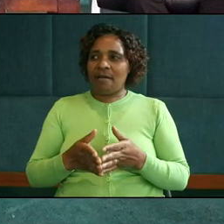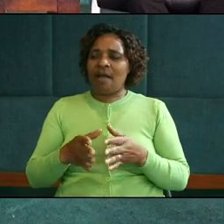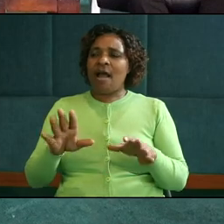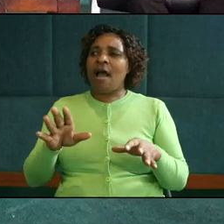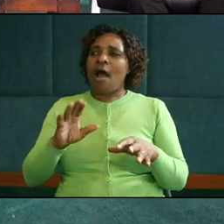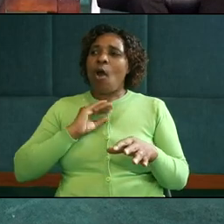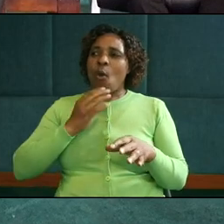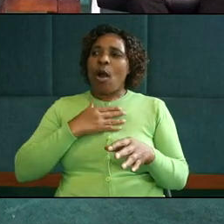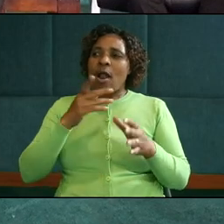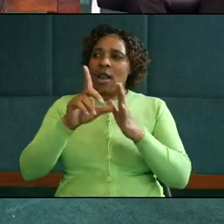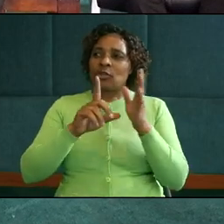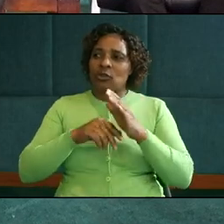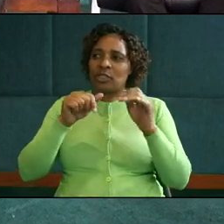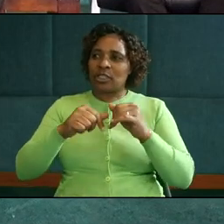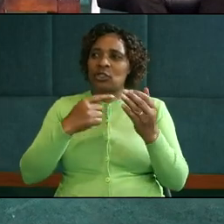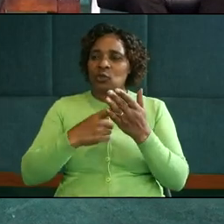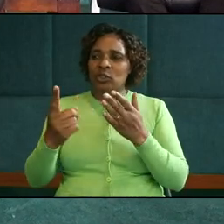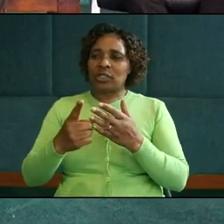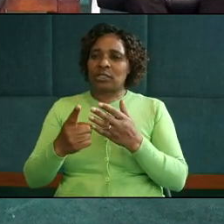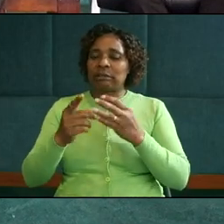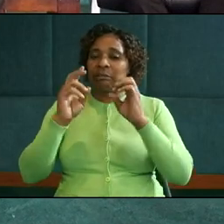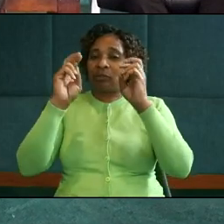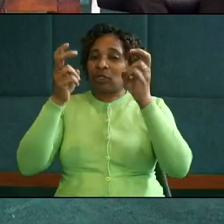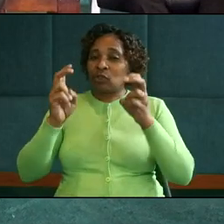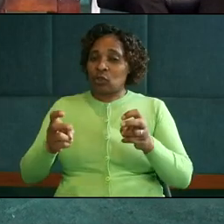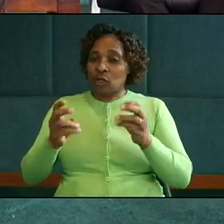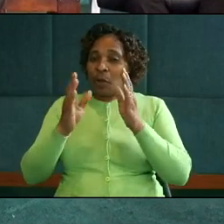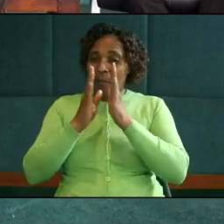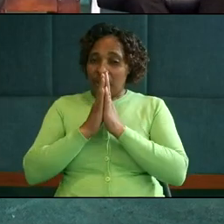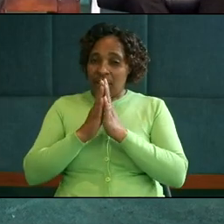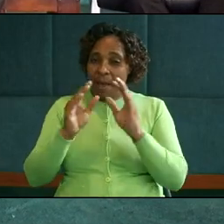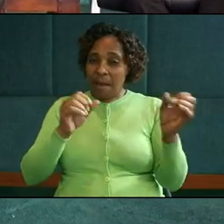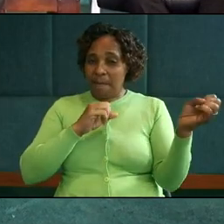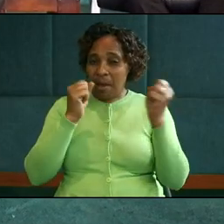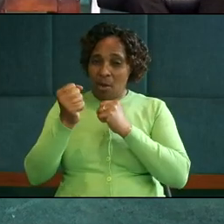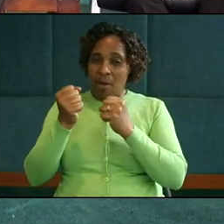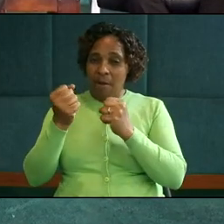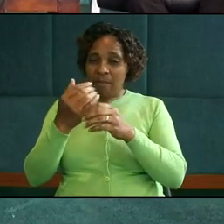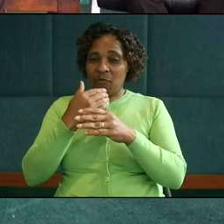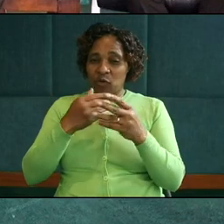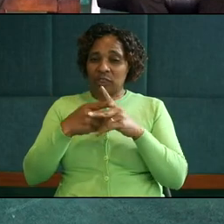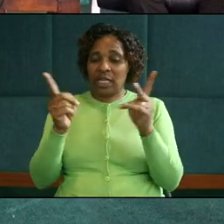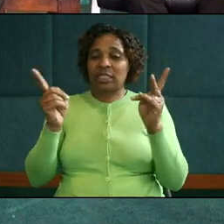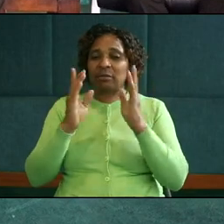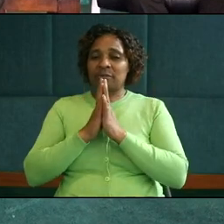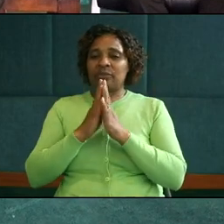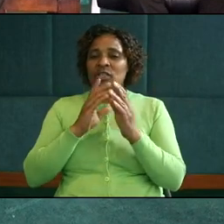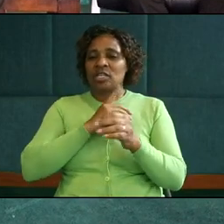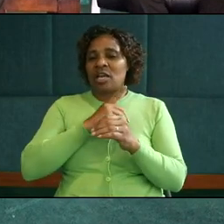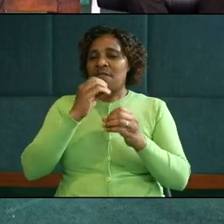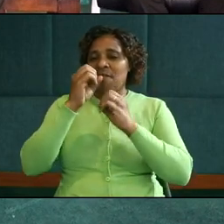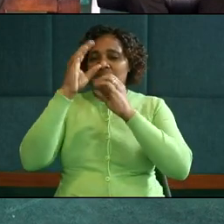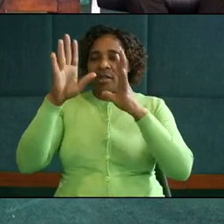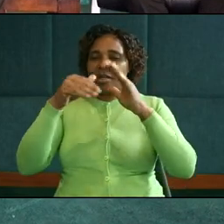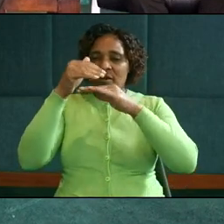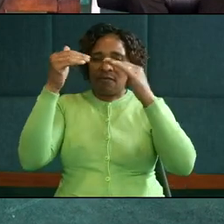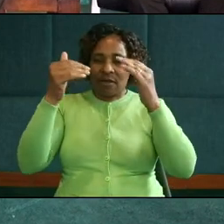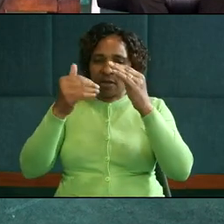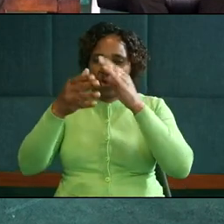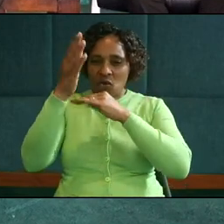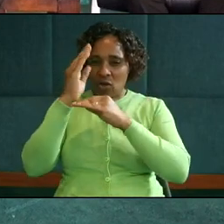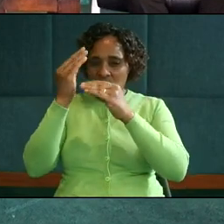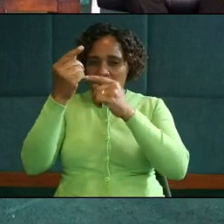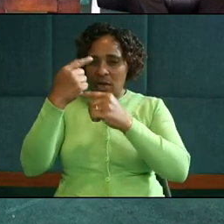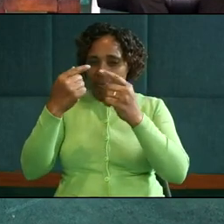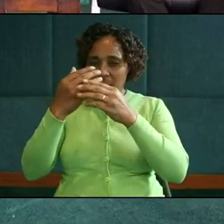Our lesson this week is entitled Prayer Power. But before we start, let's say a prayer. Dear Father in heaven, O Lord God, we come before you,